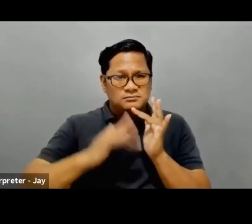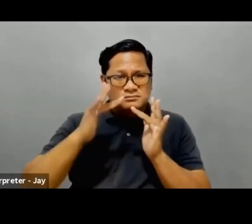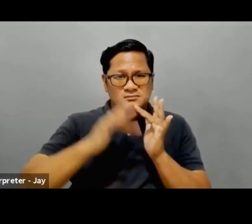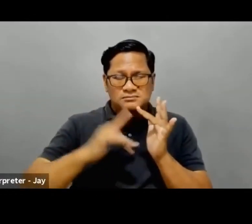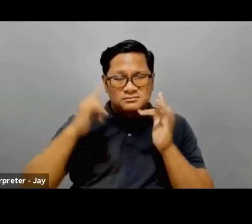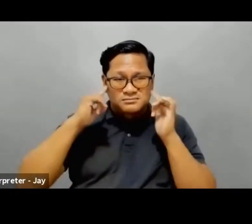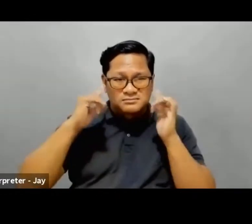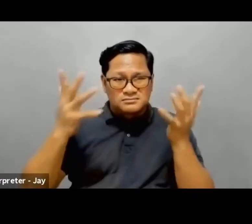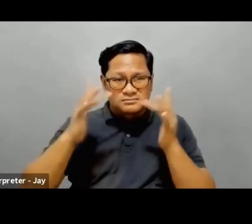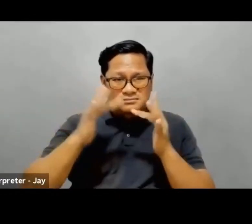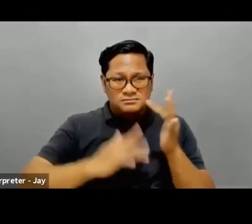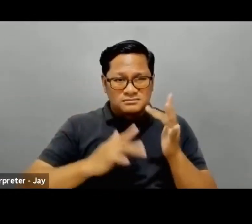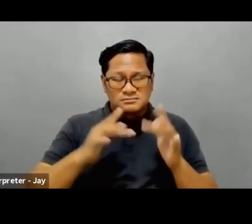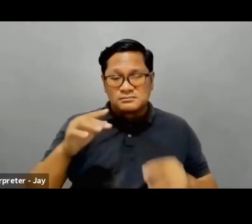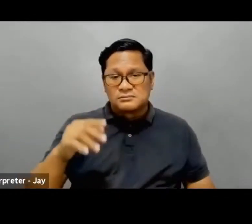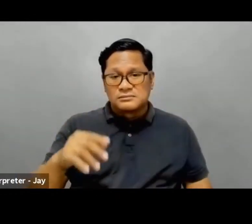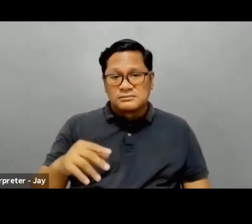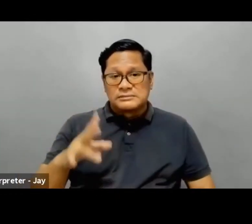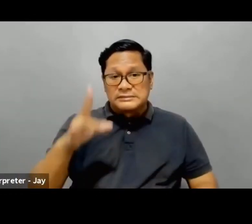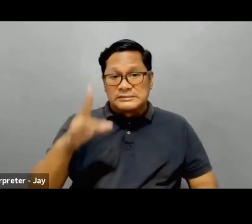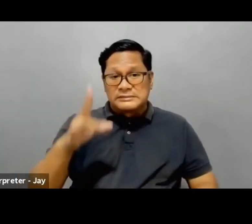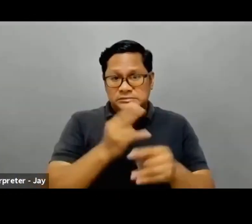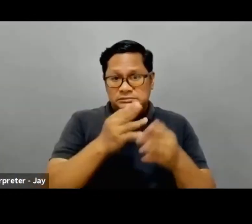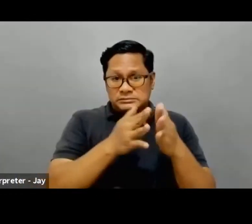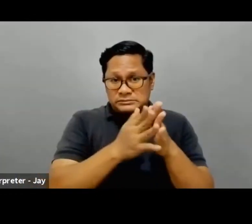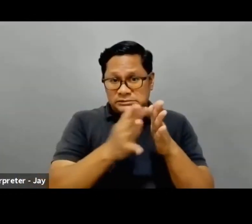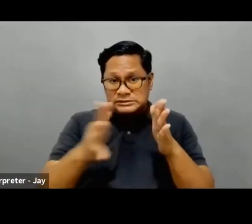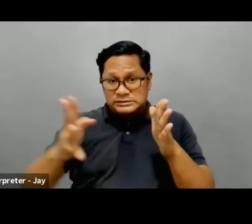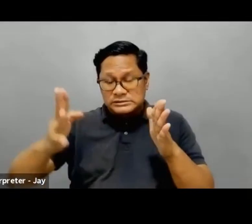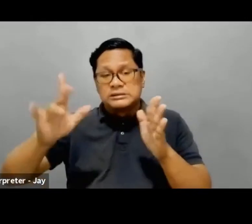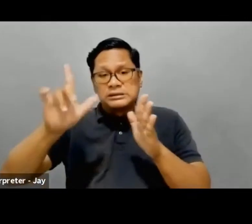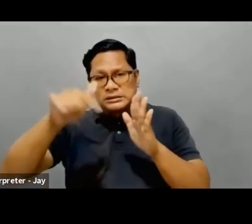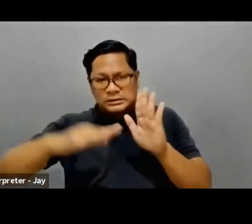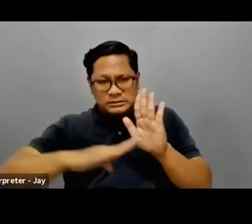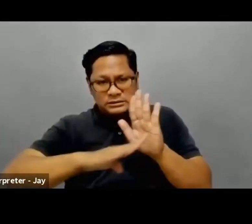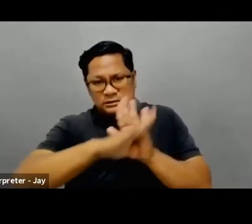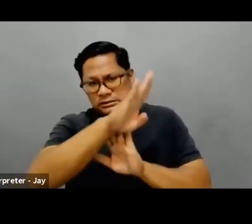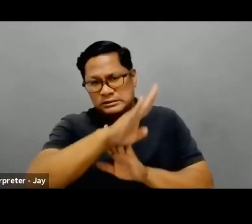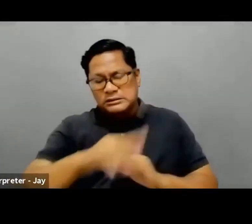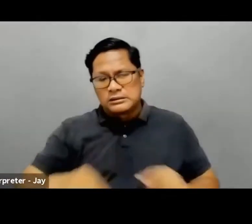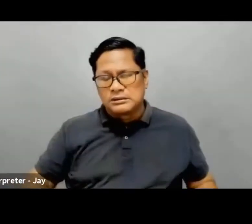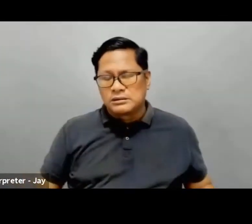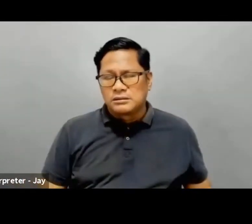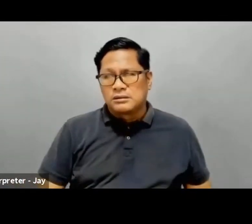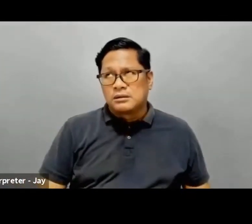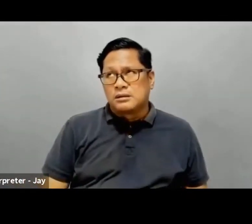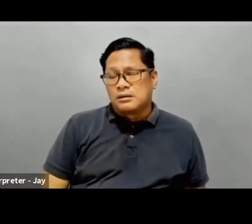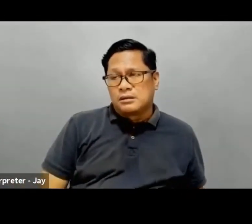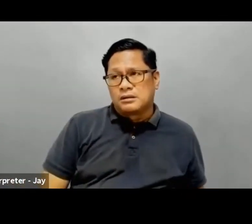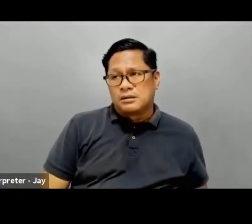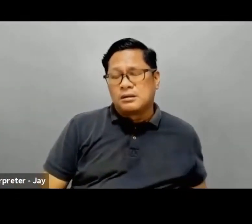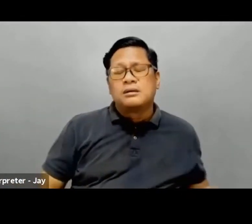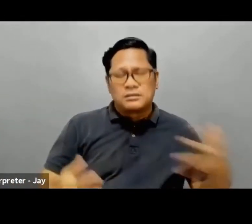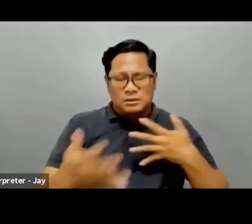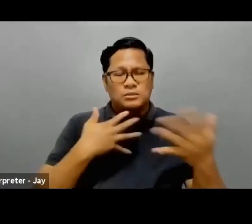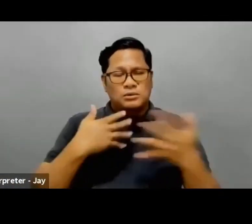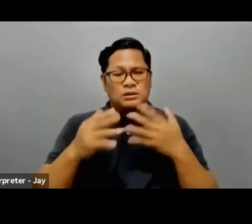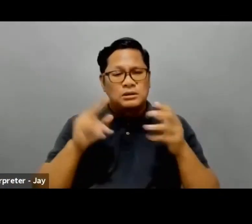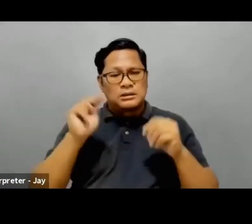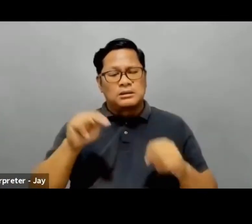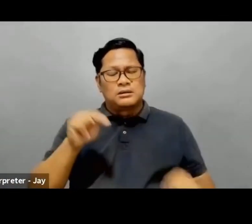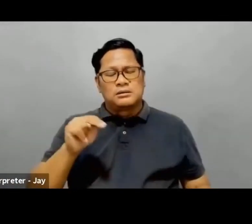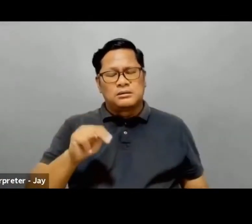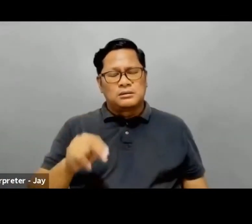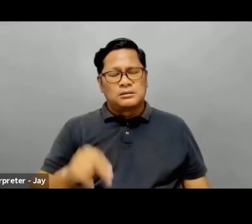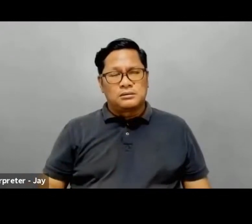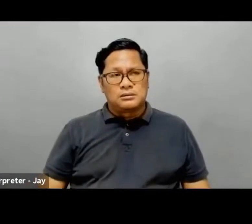Several months later, of peaks and valleys. And therefore, kailangan talaga ng